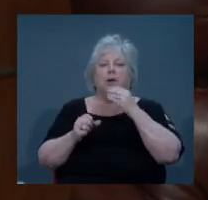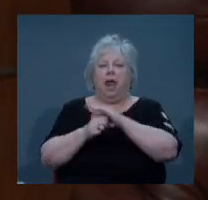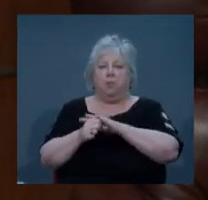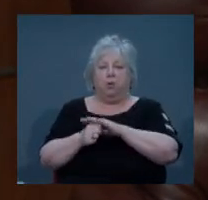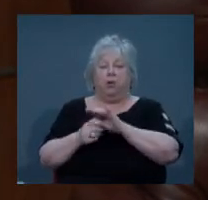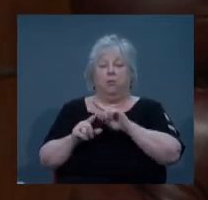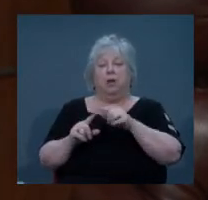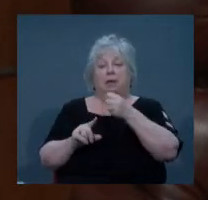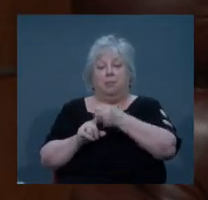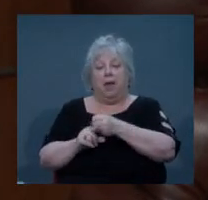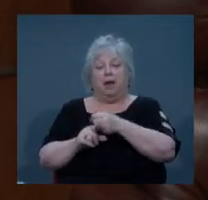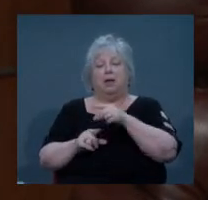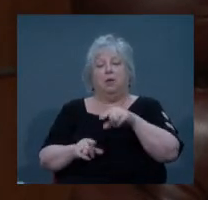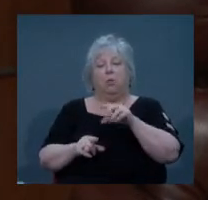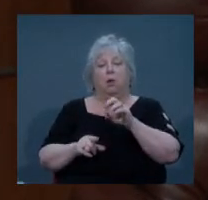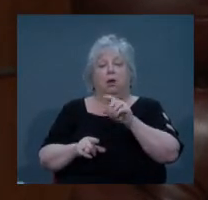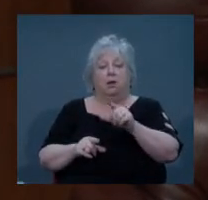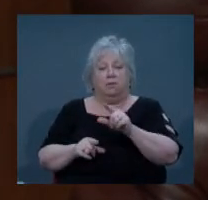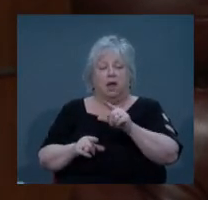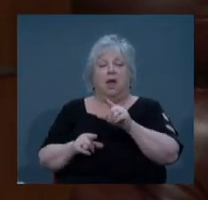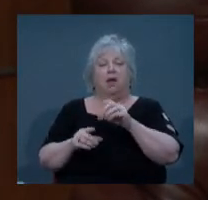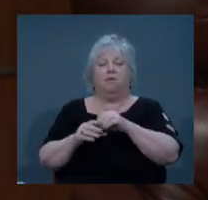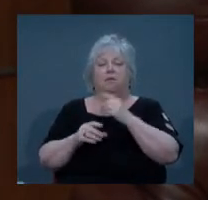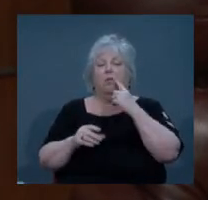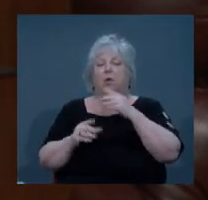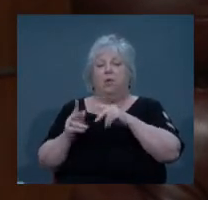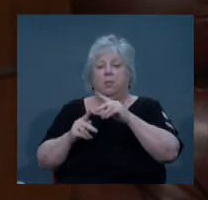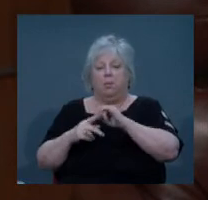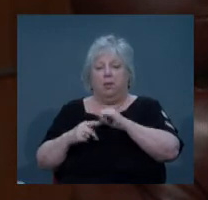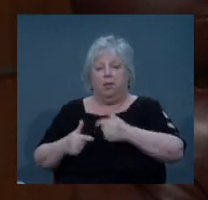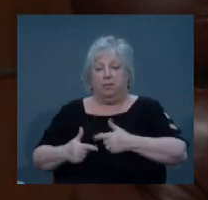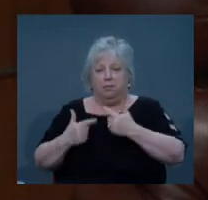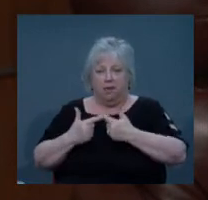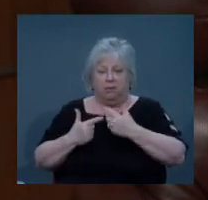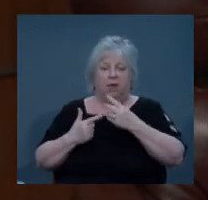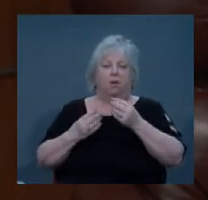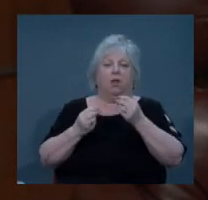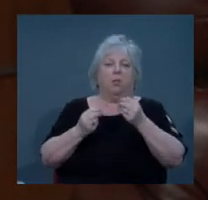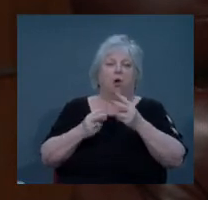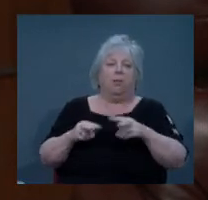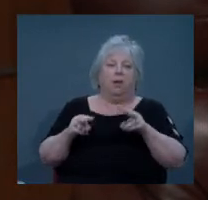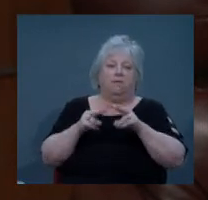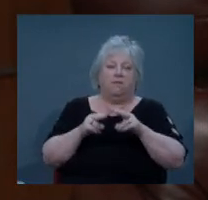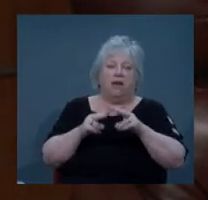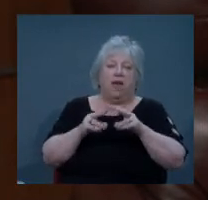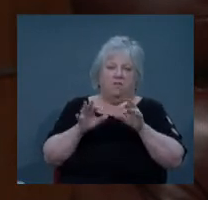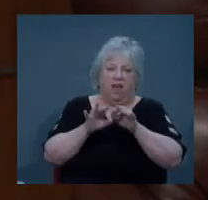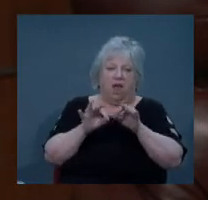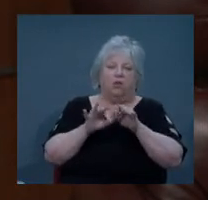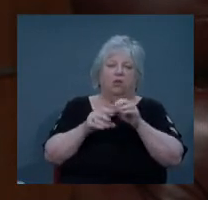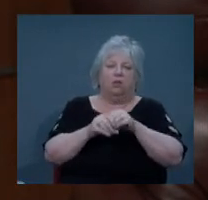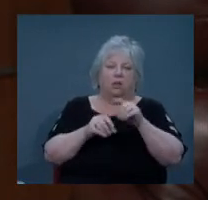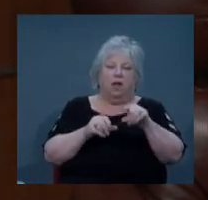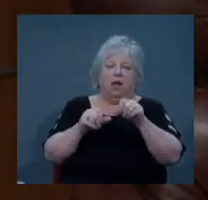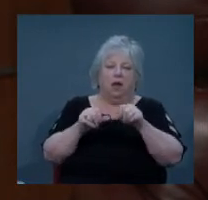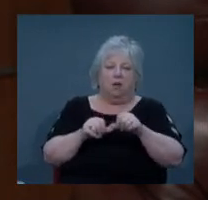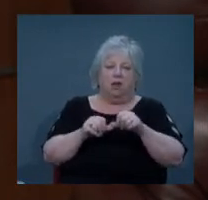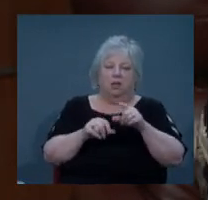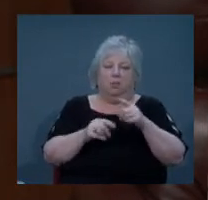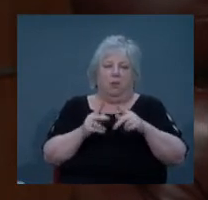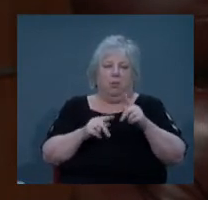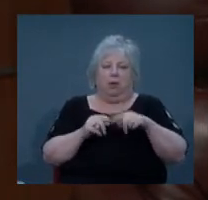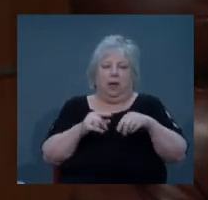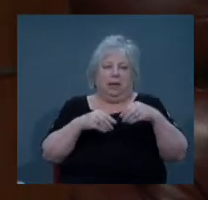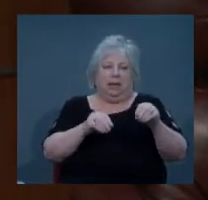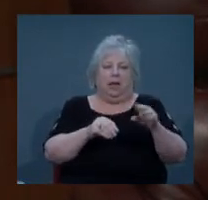the residents. It's impacting the property values in that area. People can't sell their properties for what they owe on the house. All of